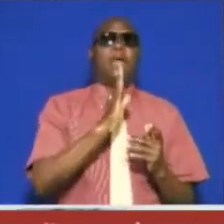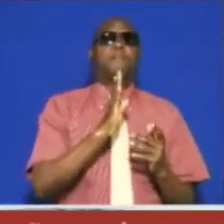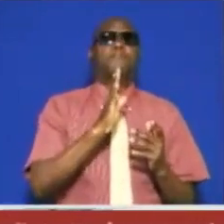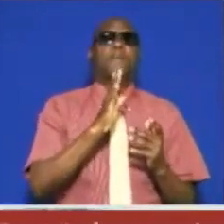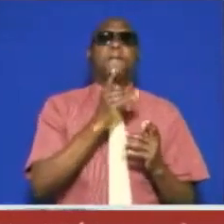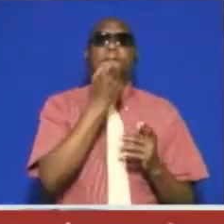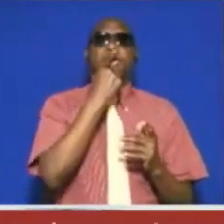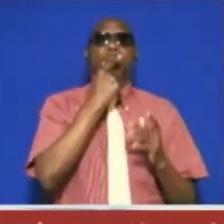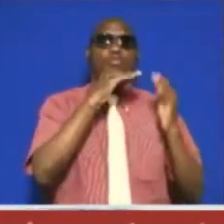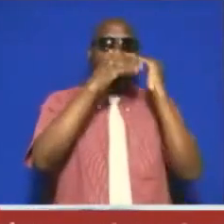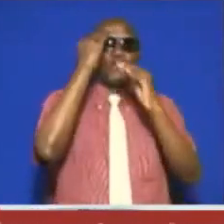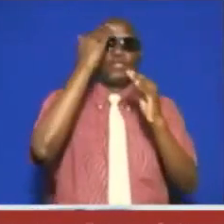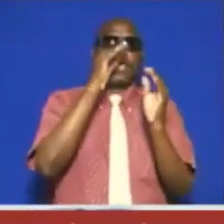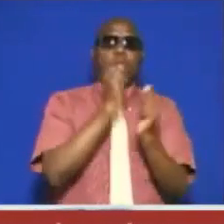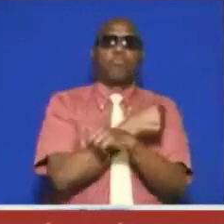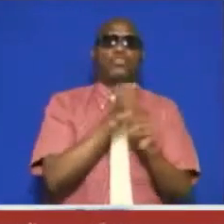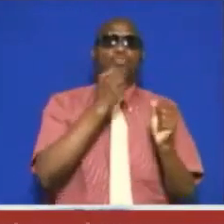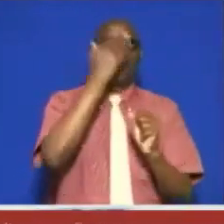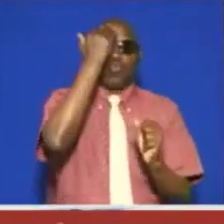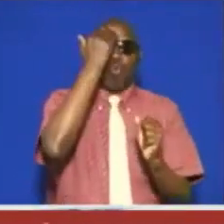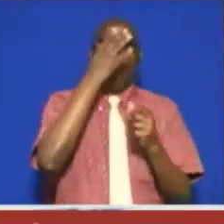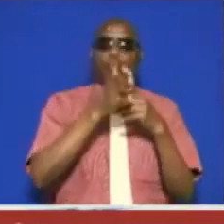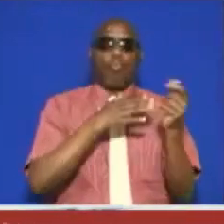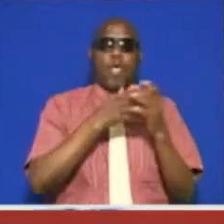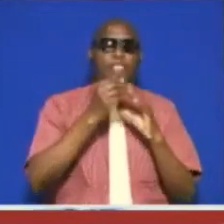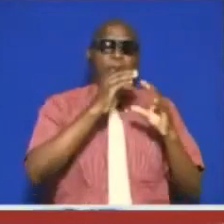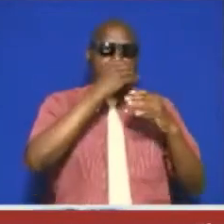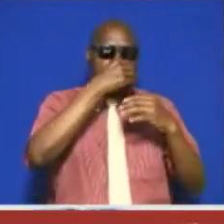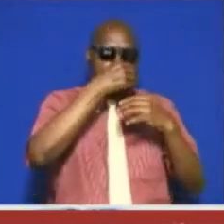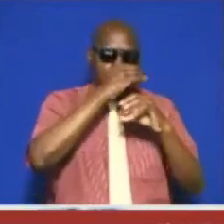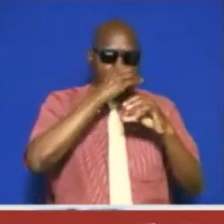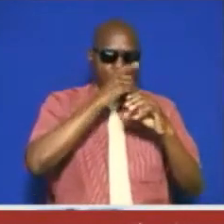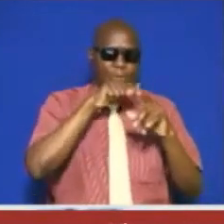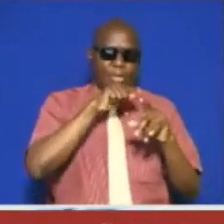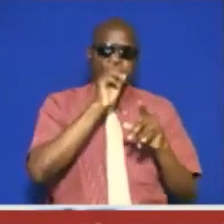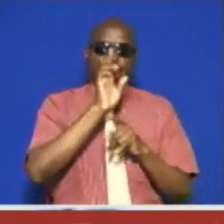we are not able to know whether the microscope that we use